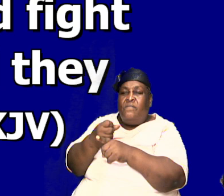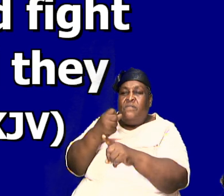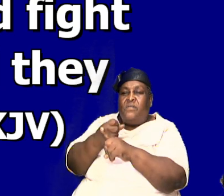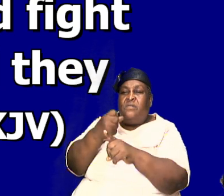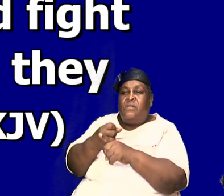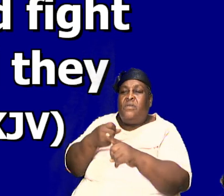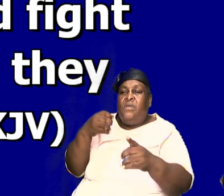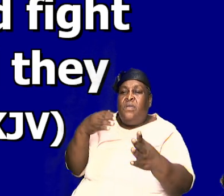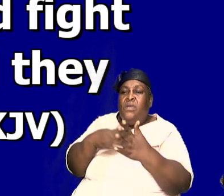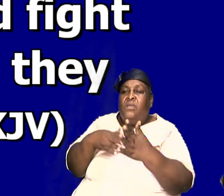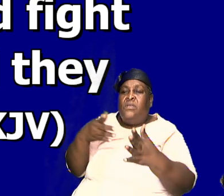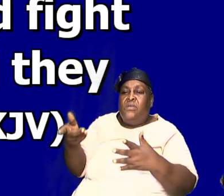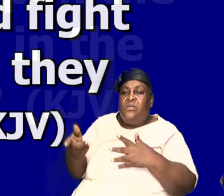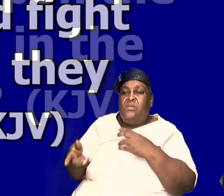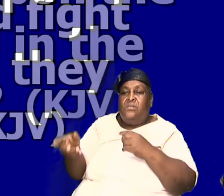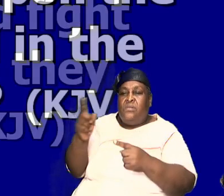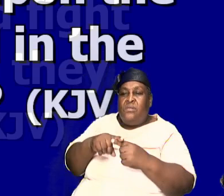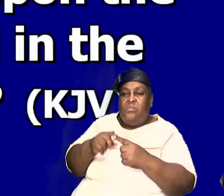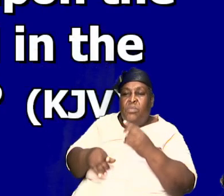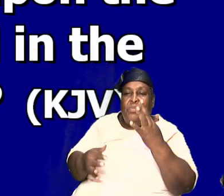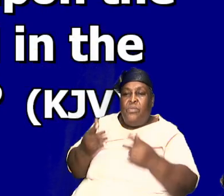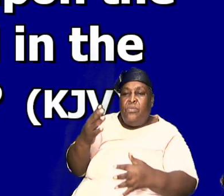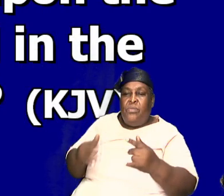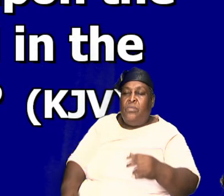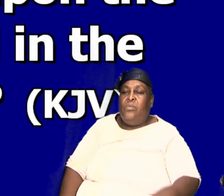them until they be consumed.